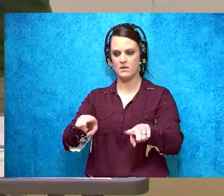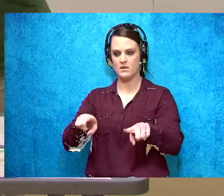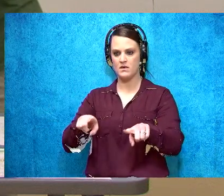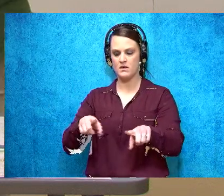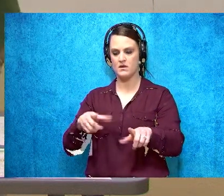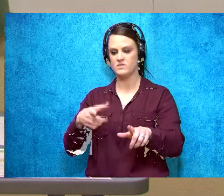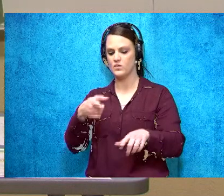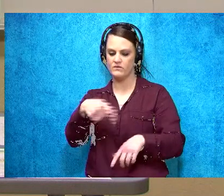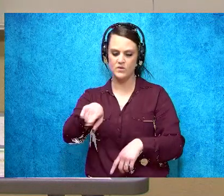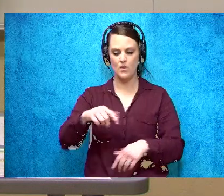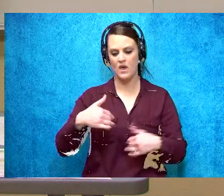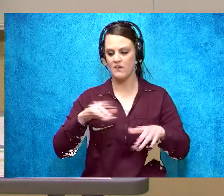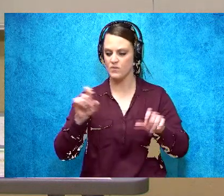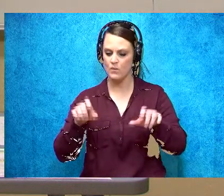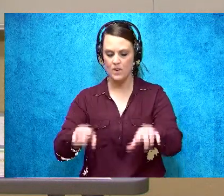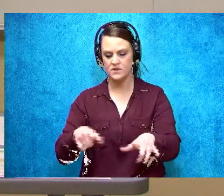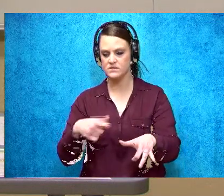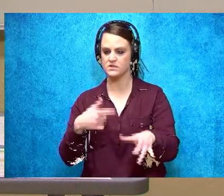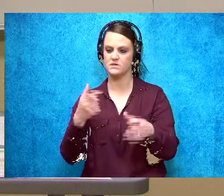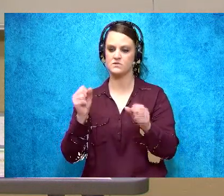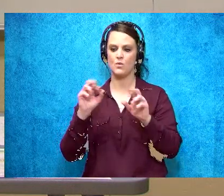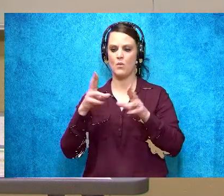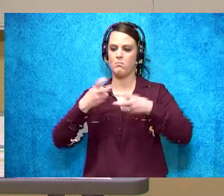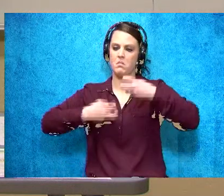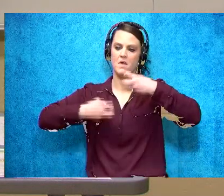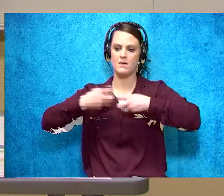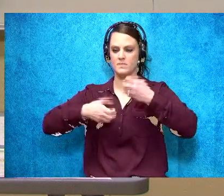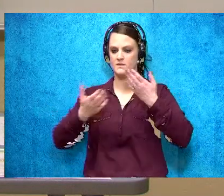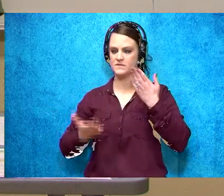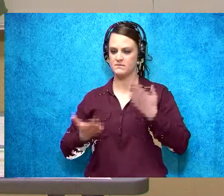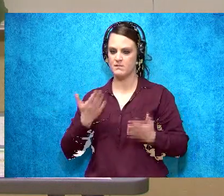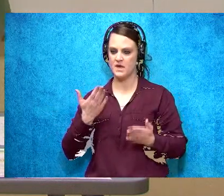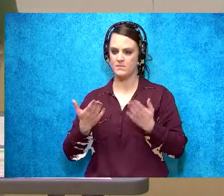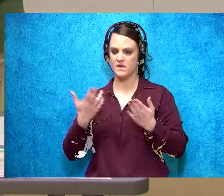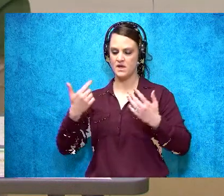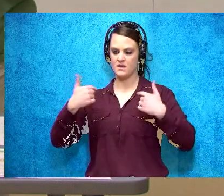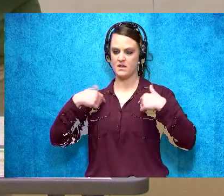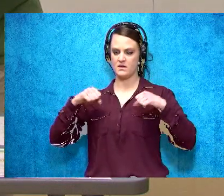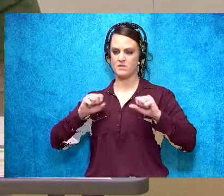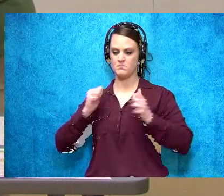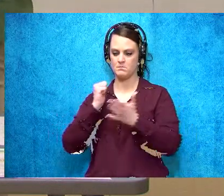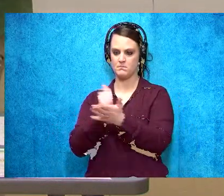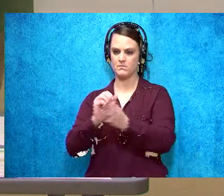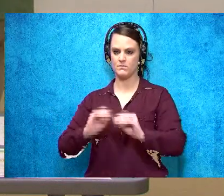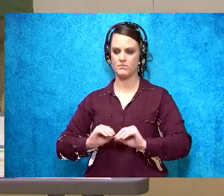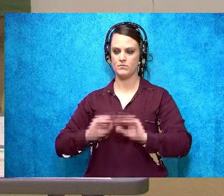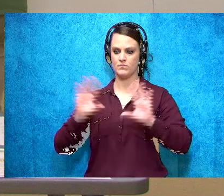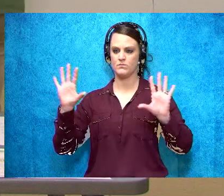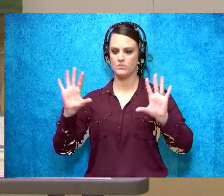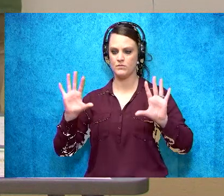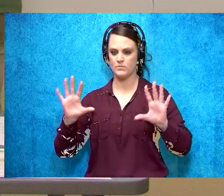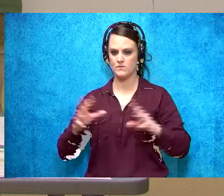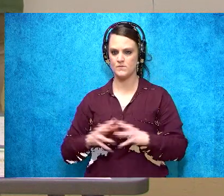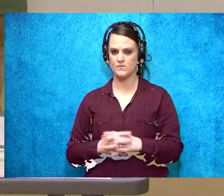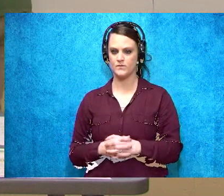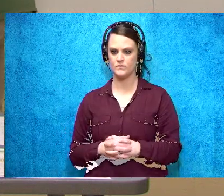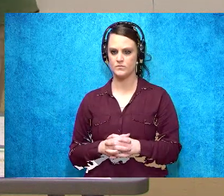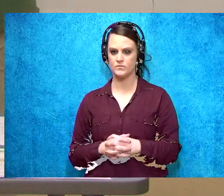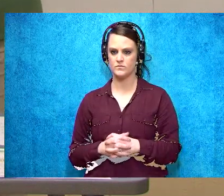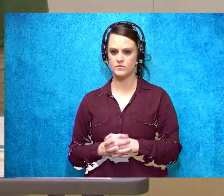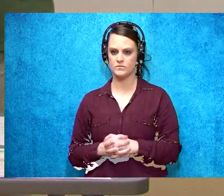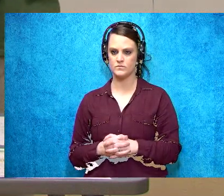questions or problems that you may be having with them. This was one of